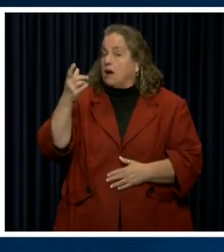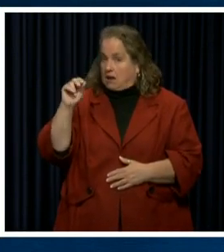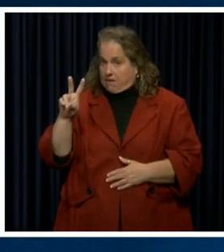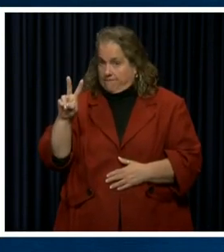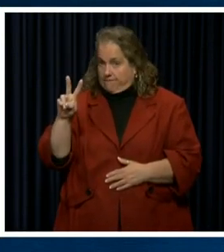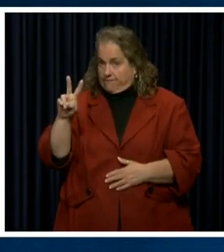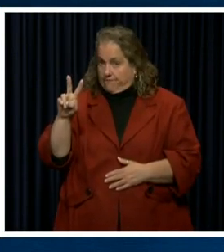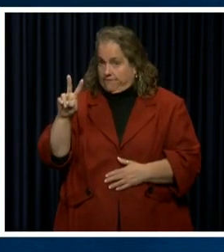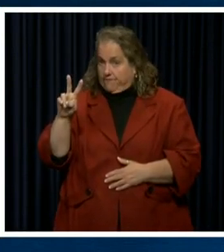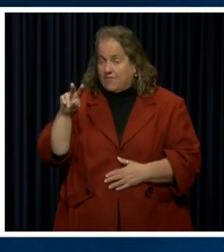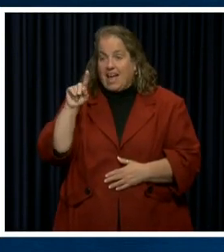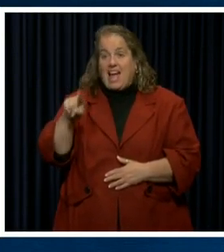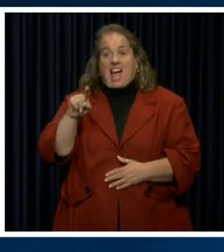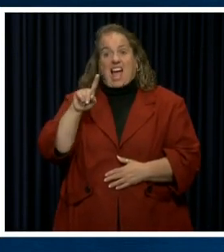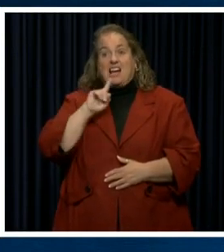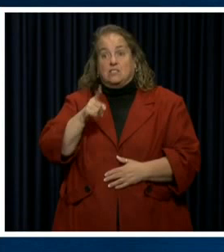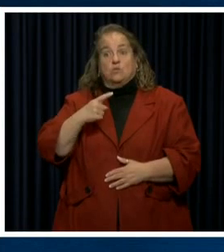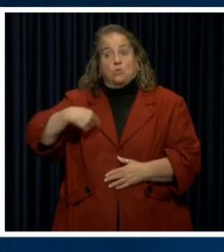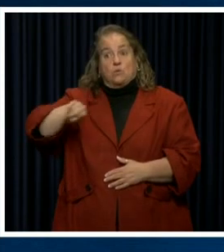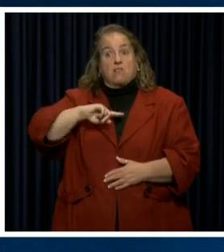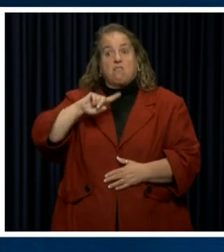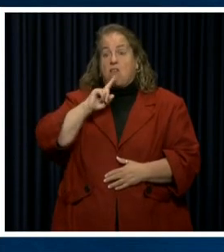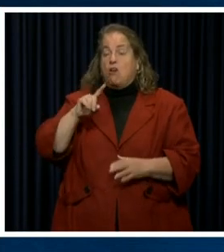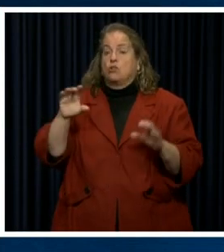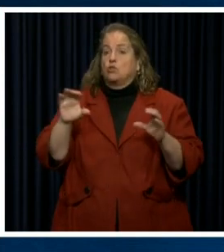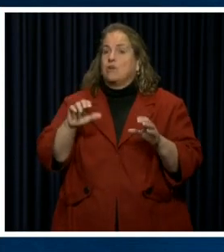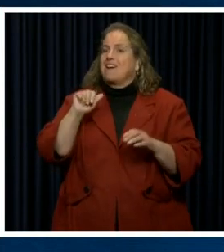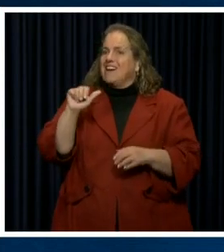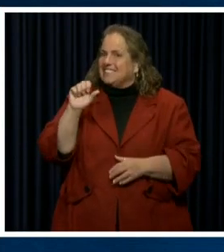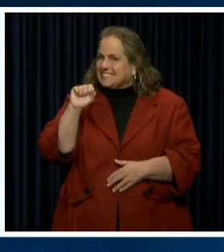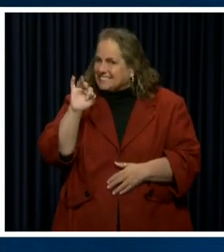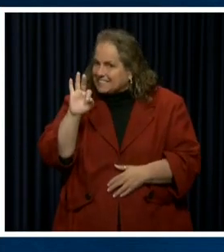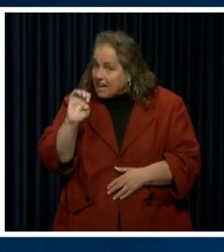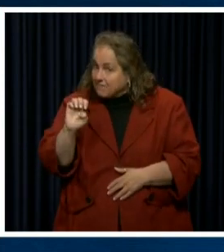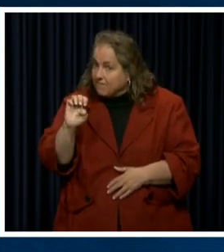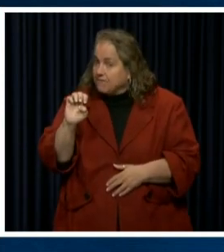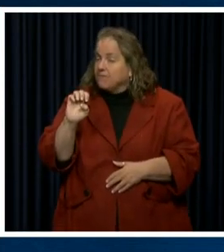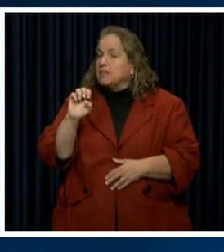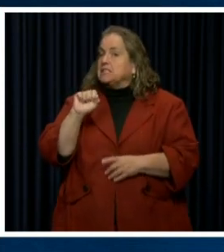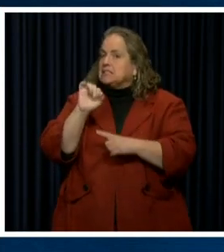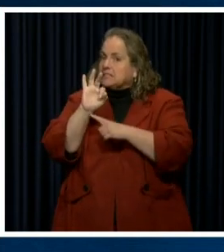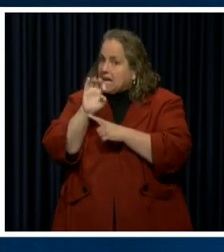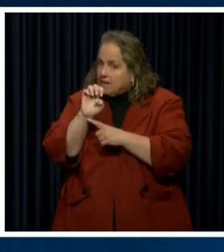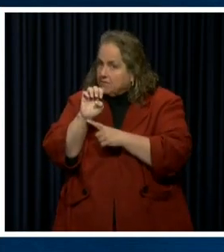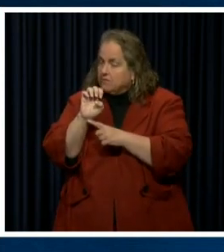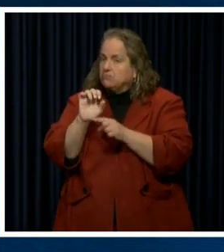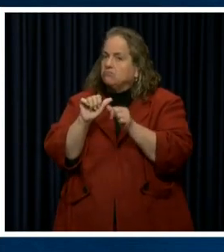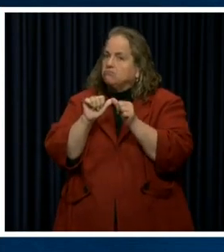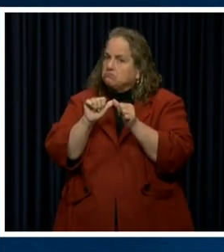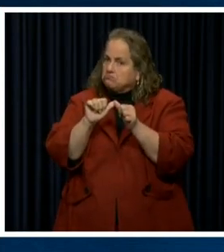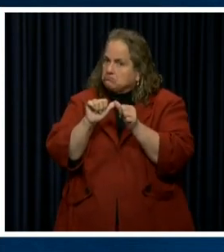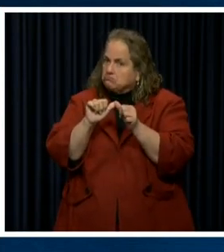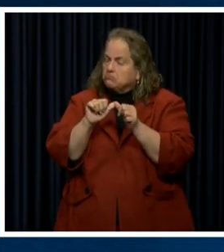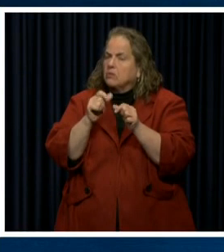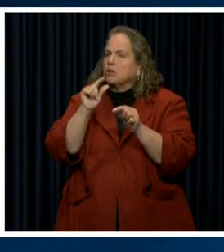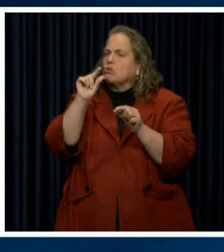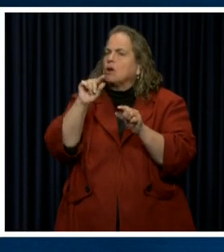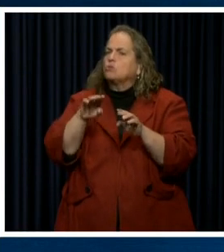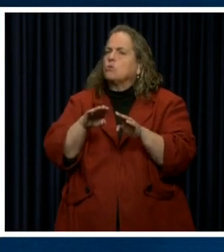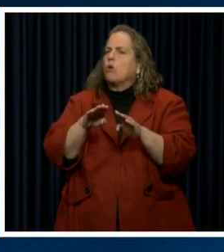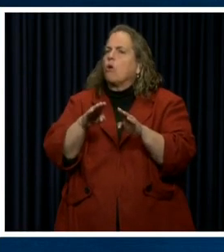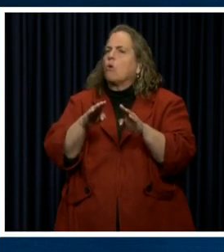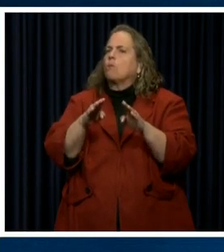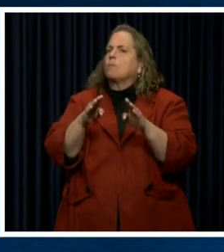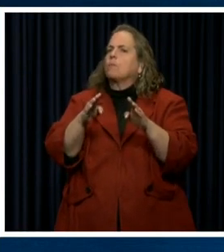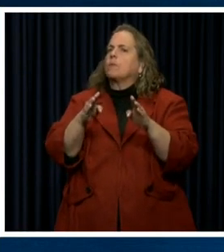kycovid19.ky.gov. As we are doing a safe, steady, even gradual